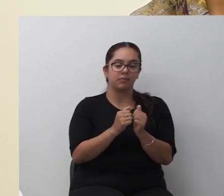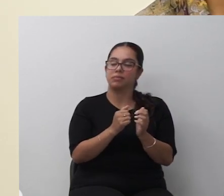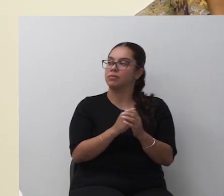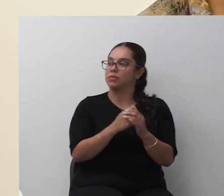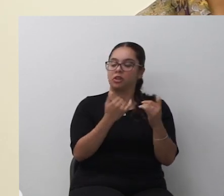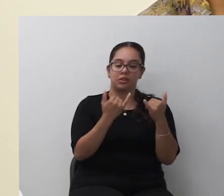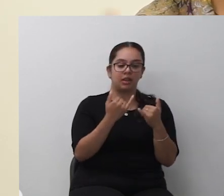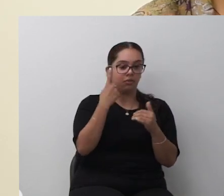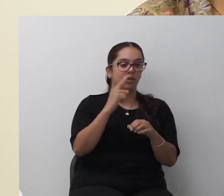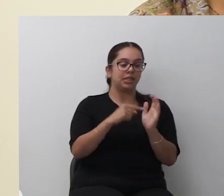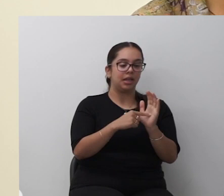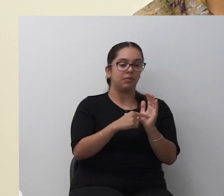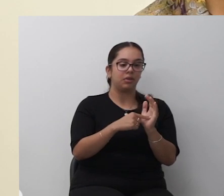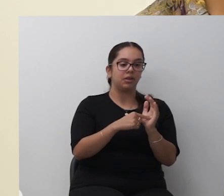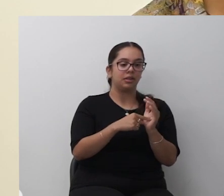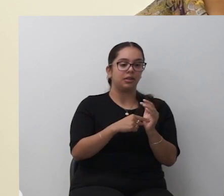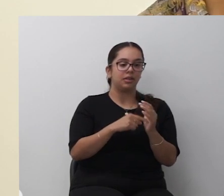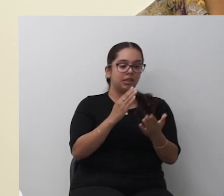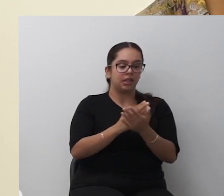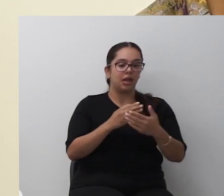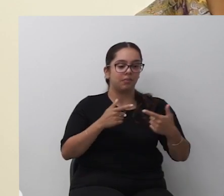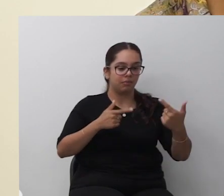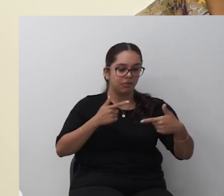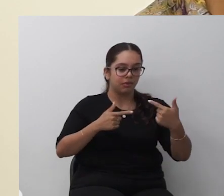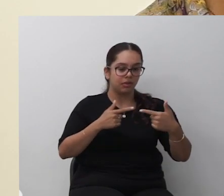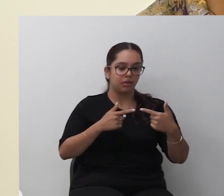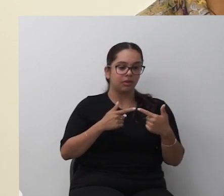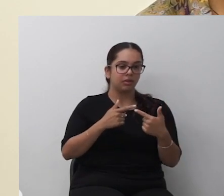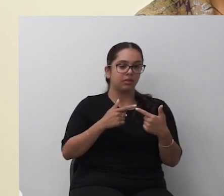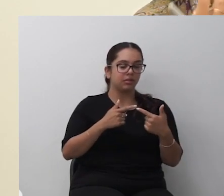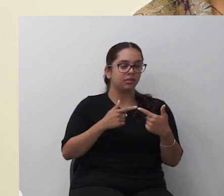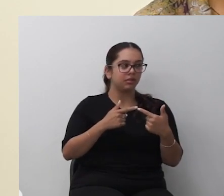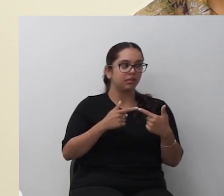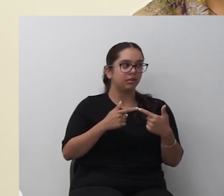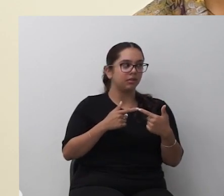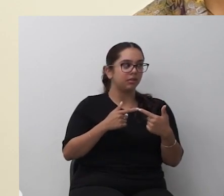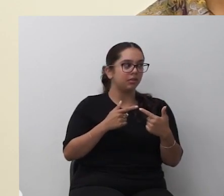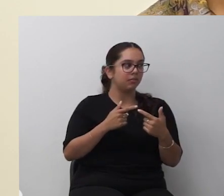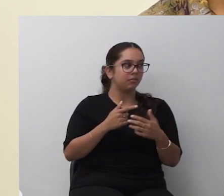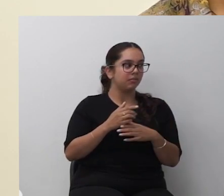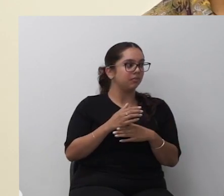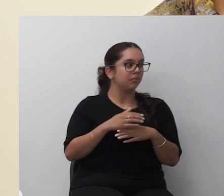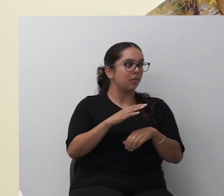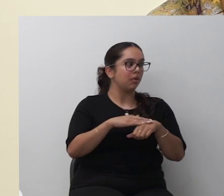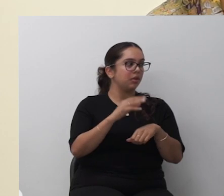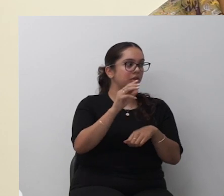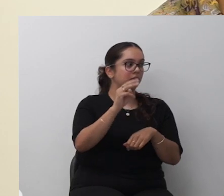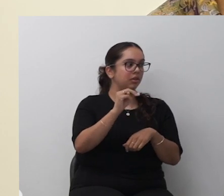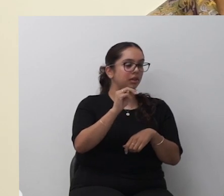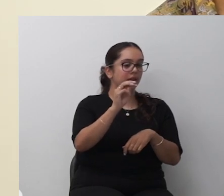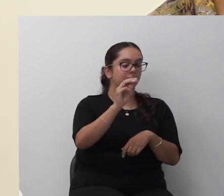just today actually with the ceasefire resolution, our organization, Women Across DMZ, signed on to be a co-sponsor